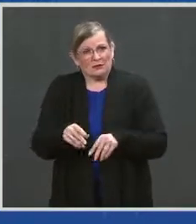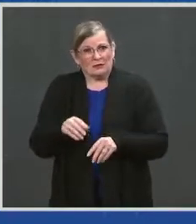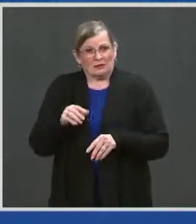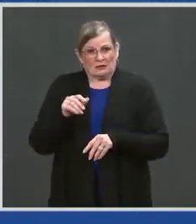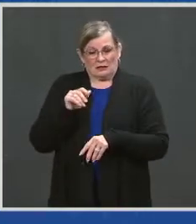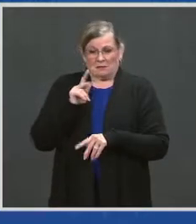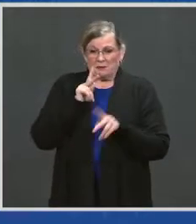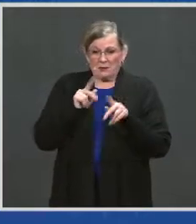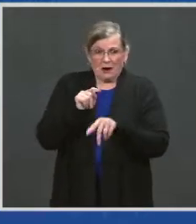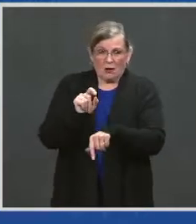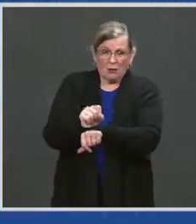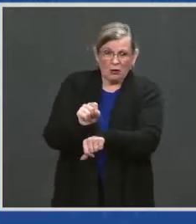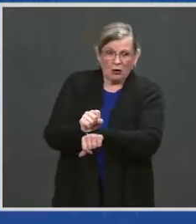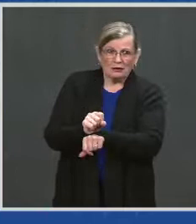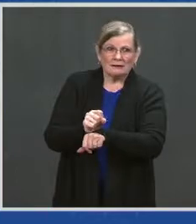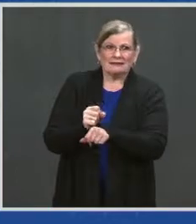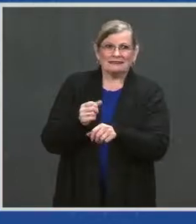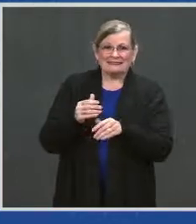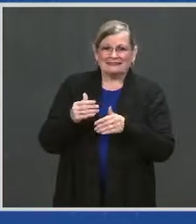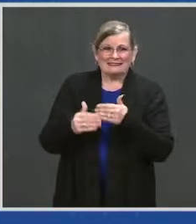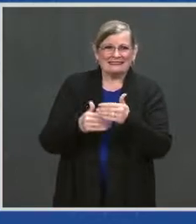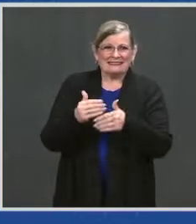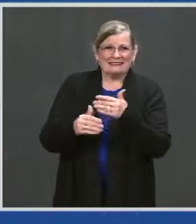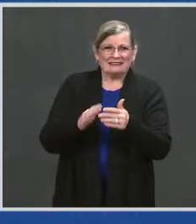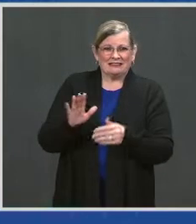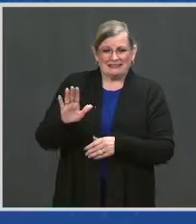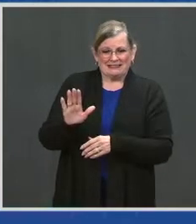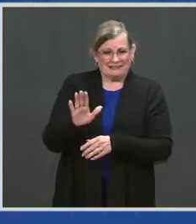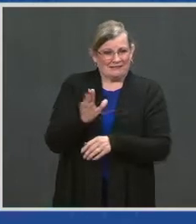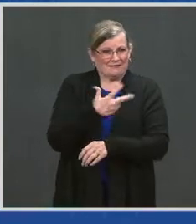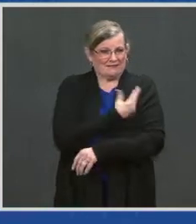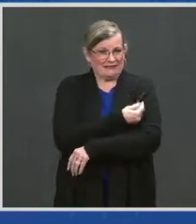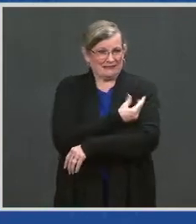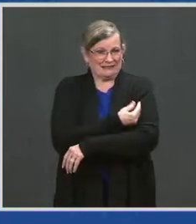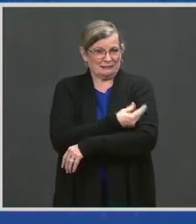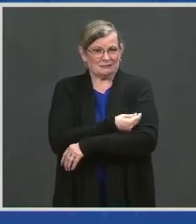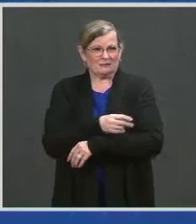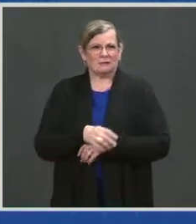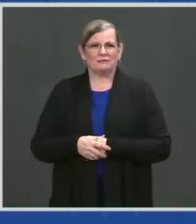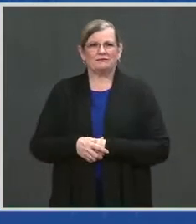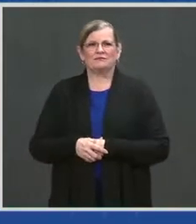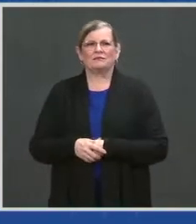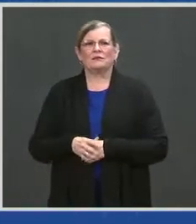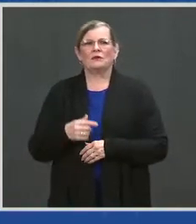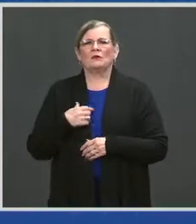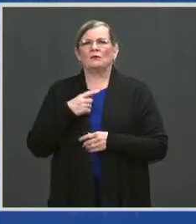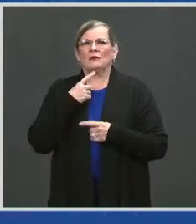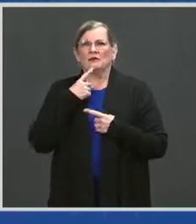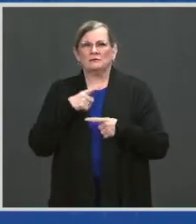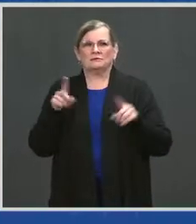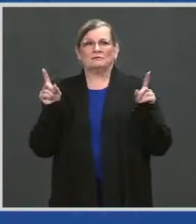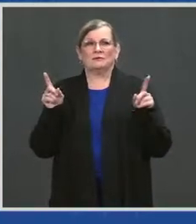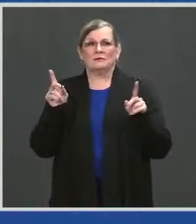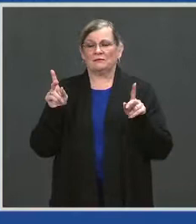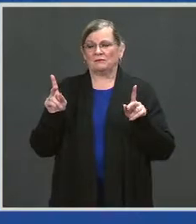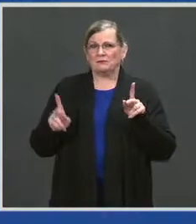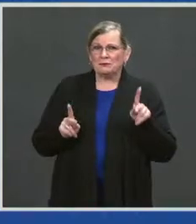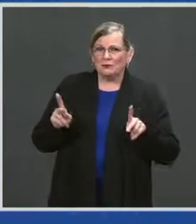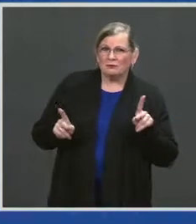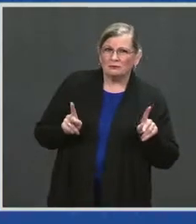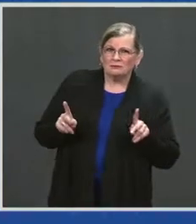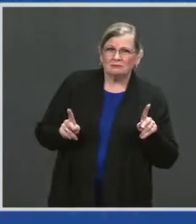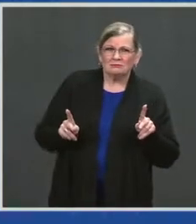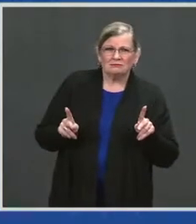need also to make this clear and direct statement to the American people. The progress we've worked so hard to